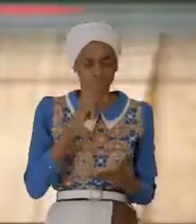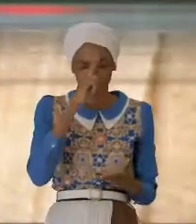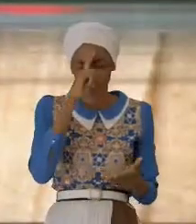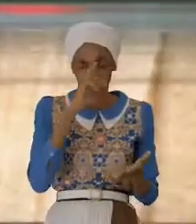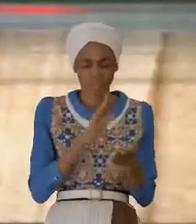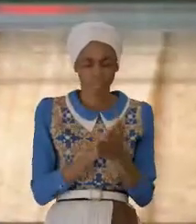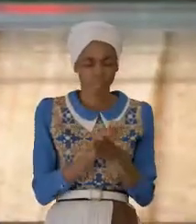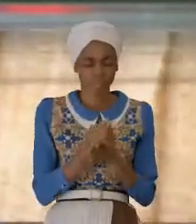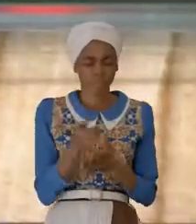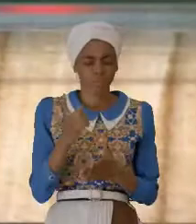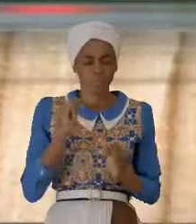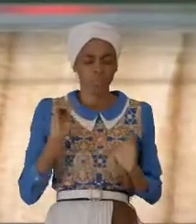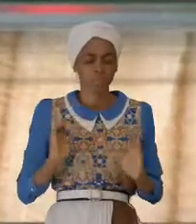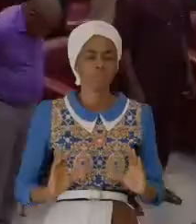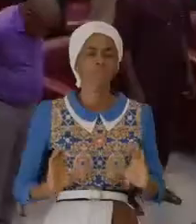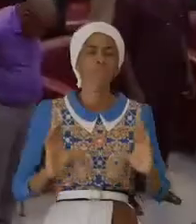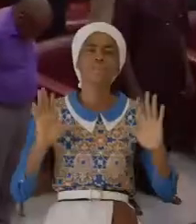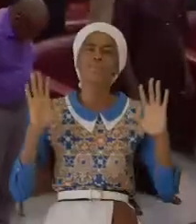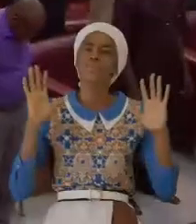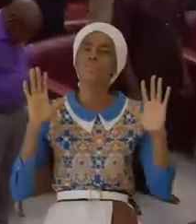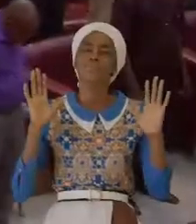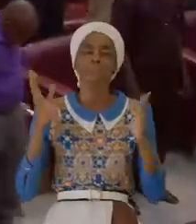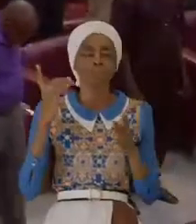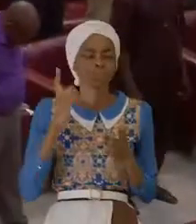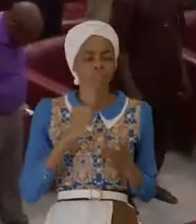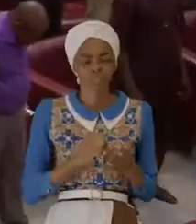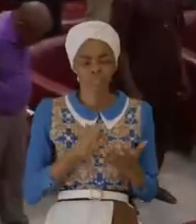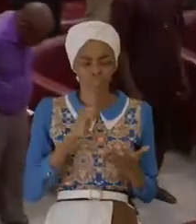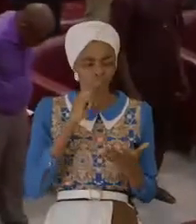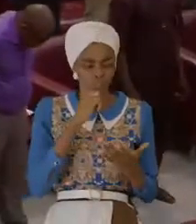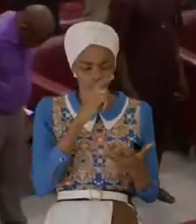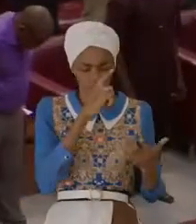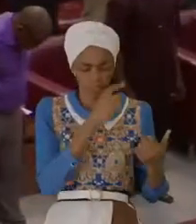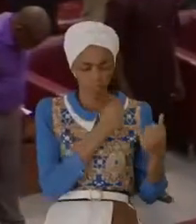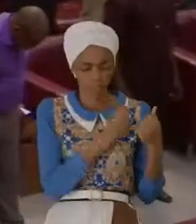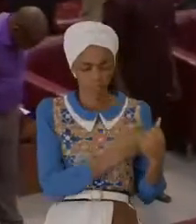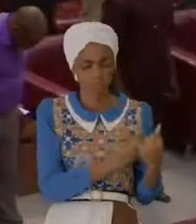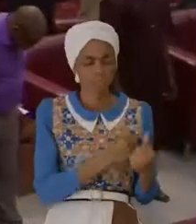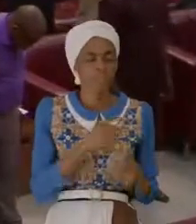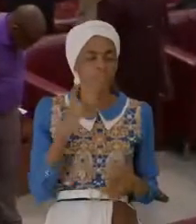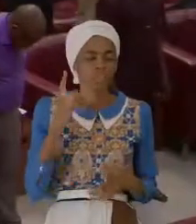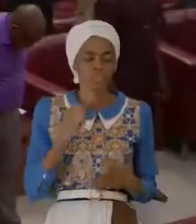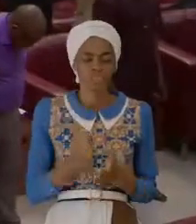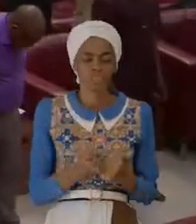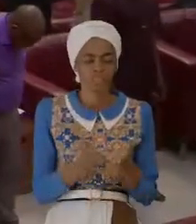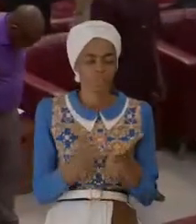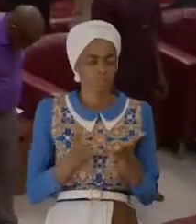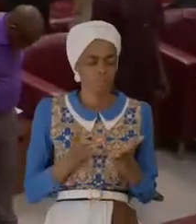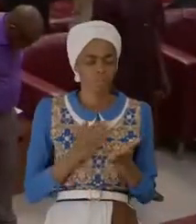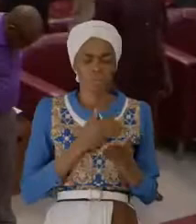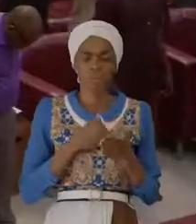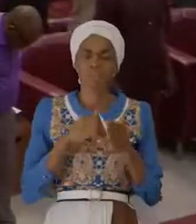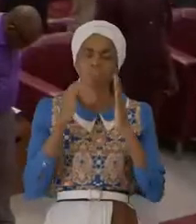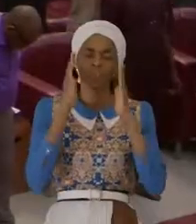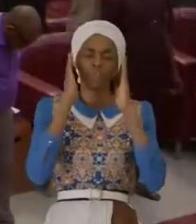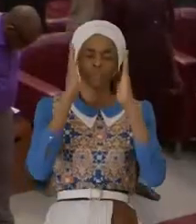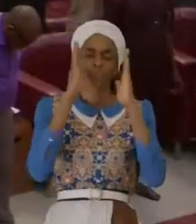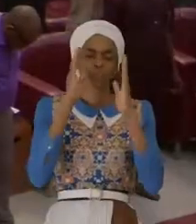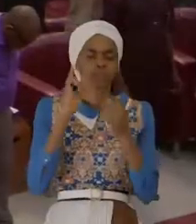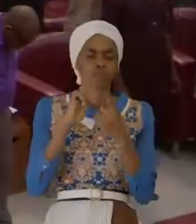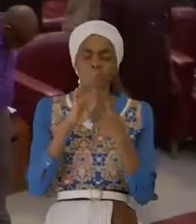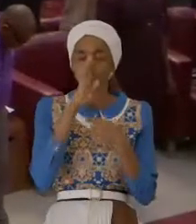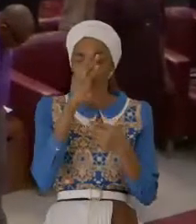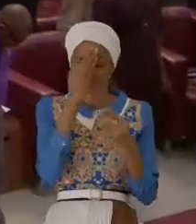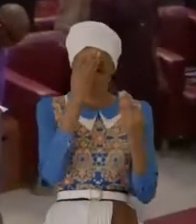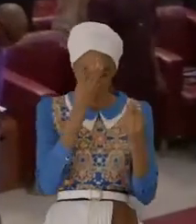the consecration the intention the passion and the focus to be obedient to